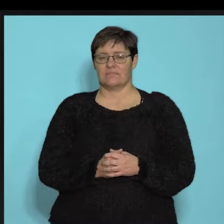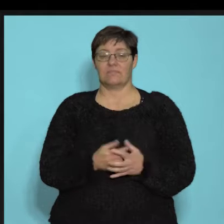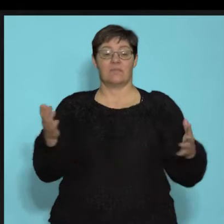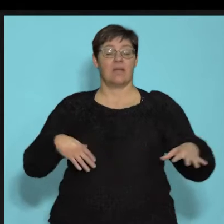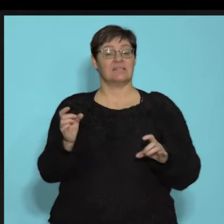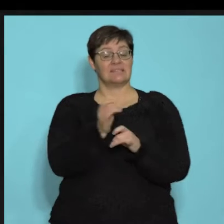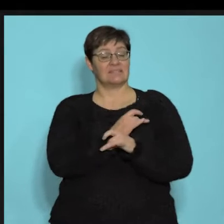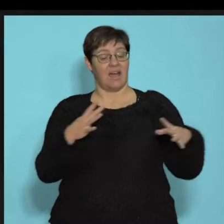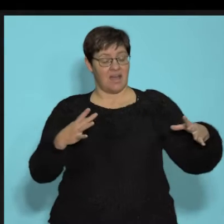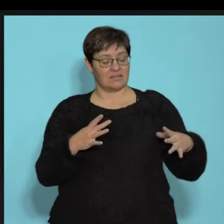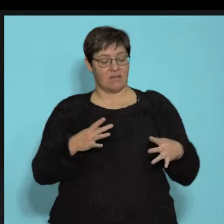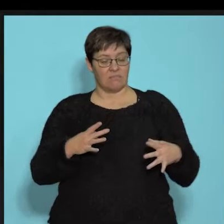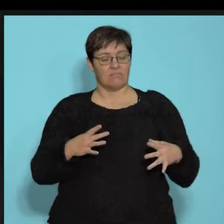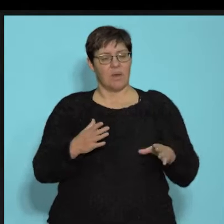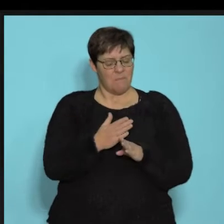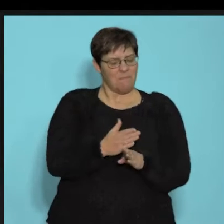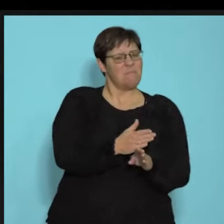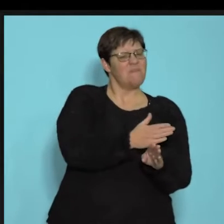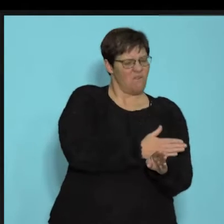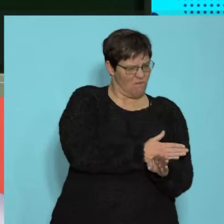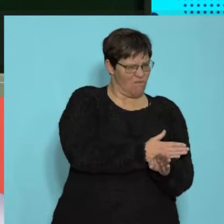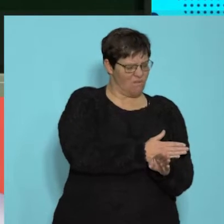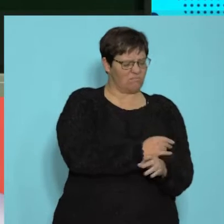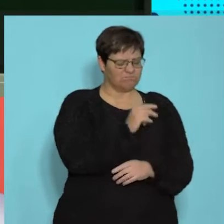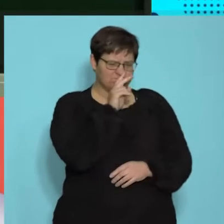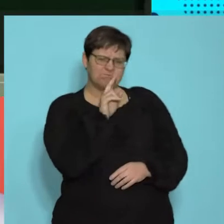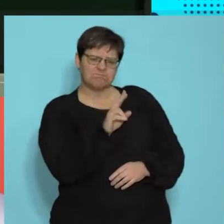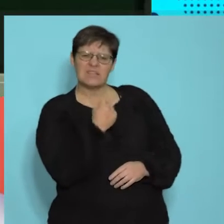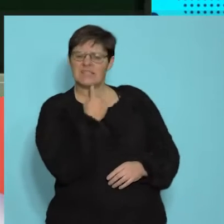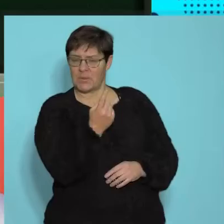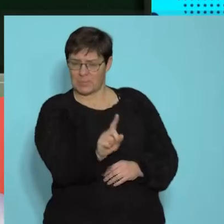Okay, so guys, at the beginning, when we first started, we said to you,